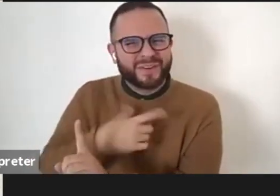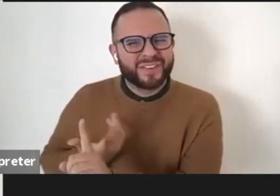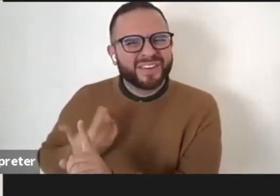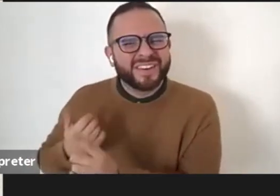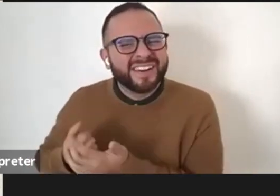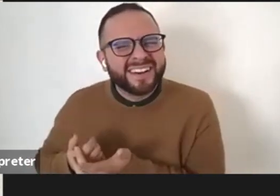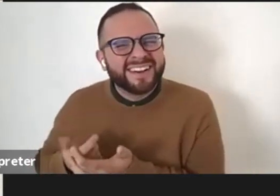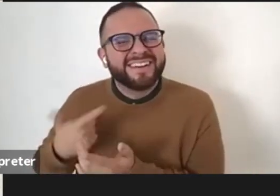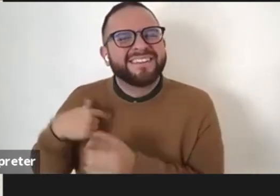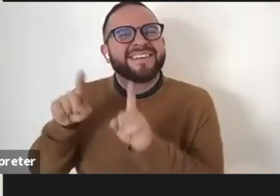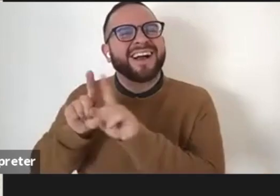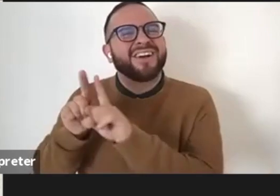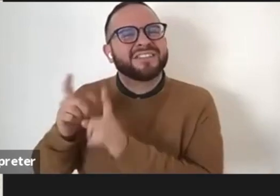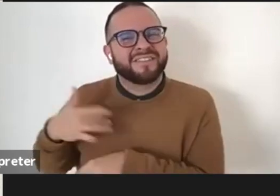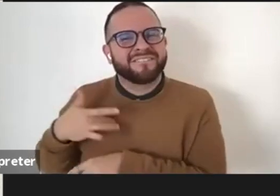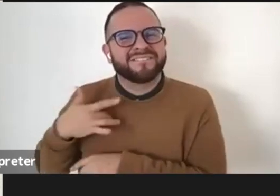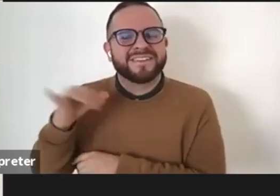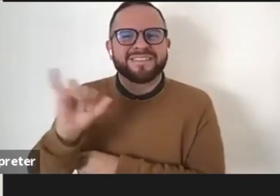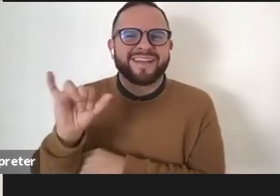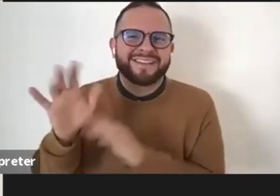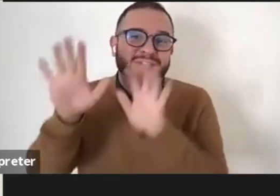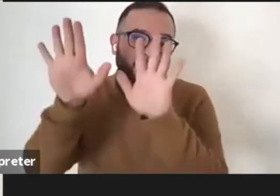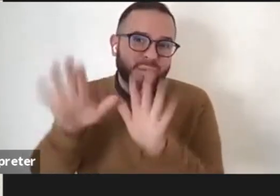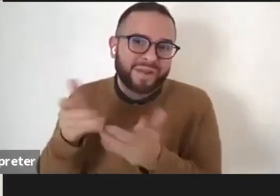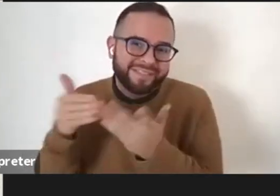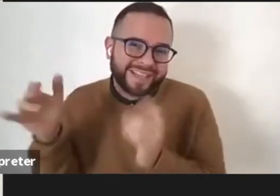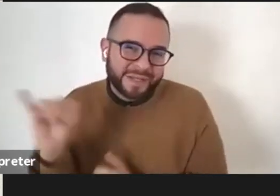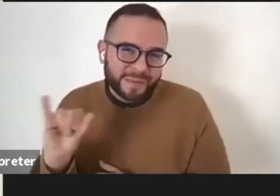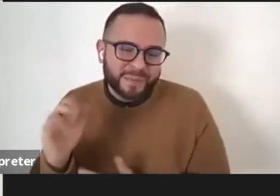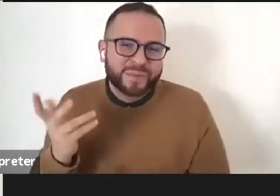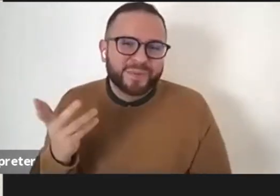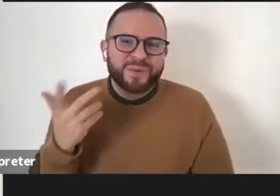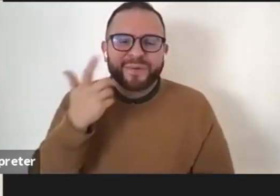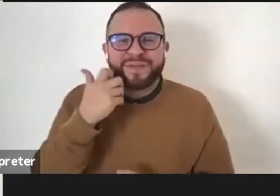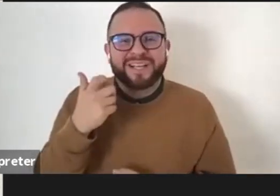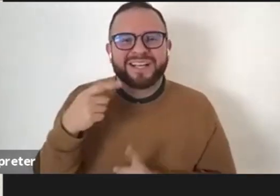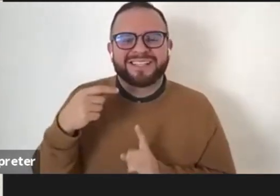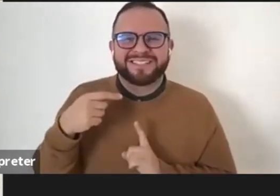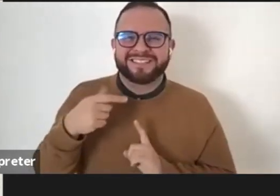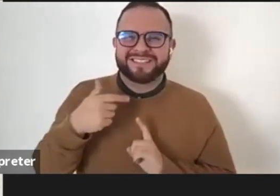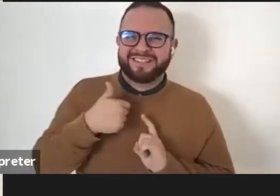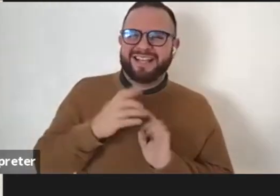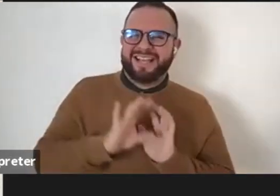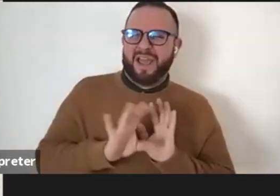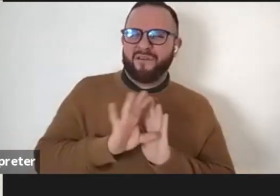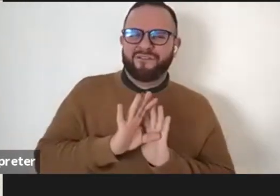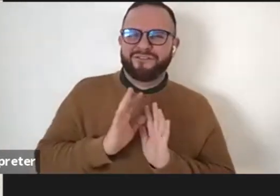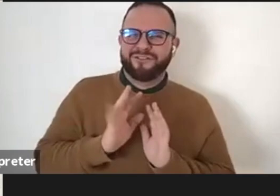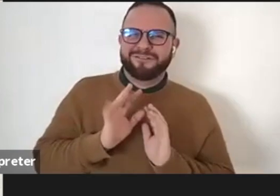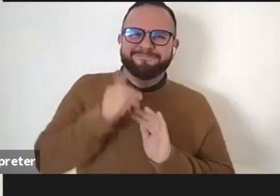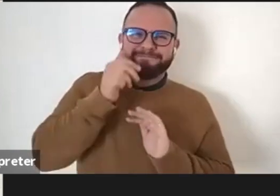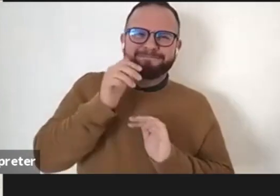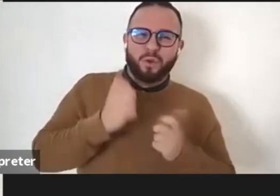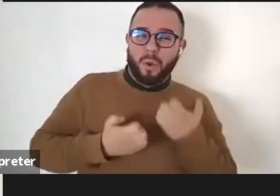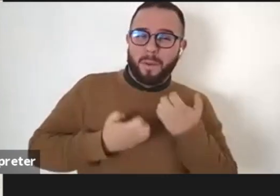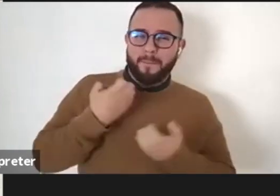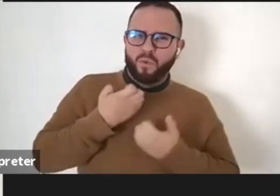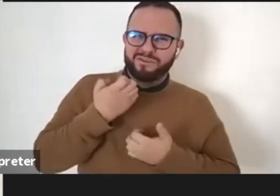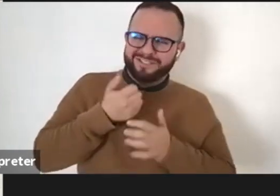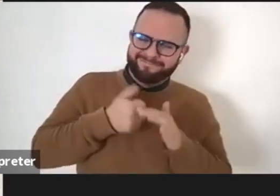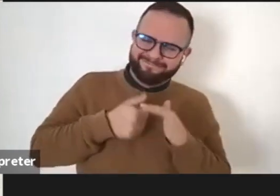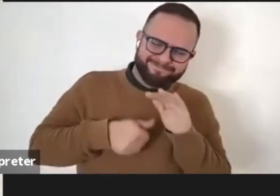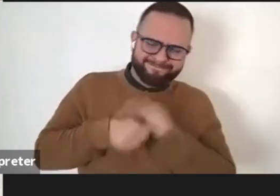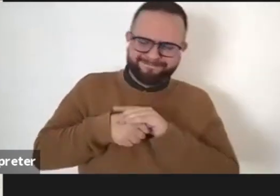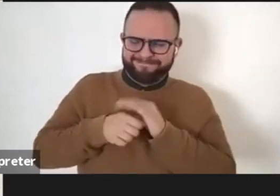also felt like it's a great thing, because she just hides her emotions. She just hides everything she